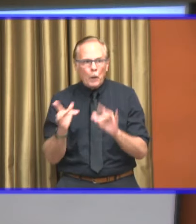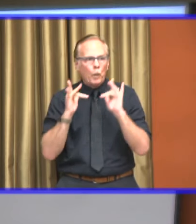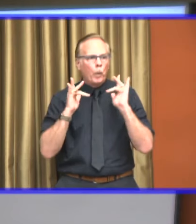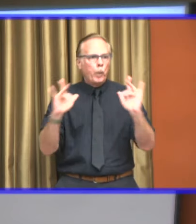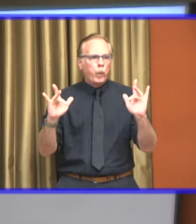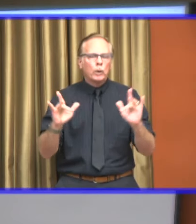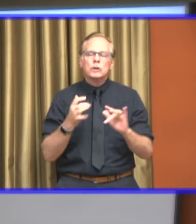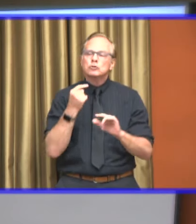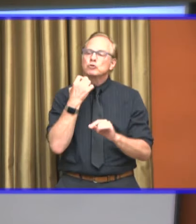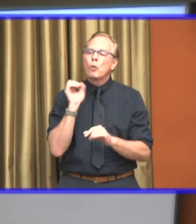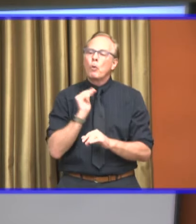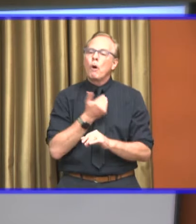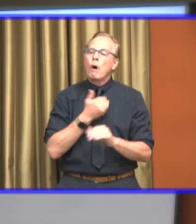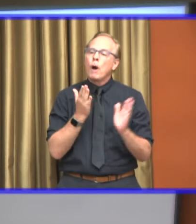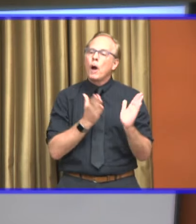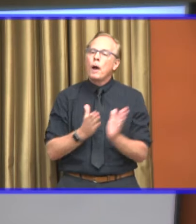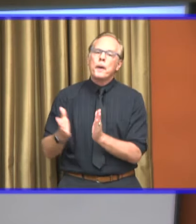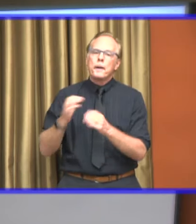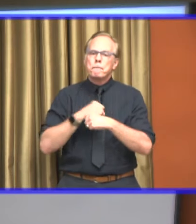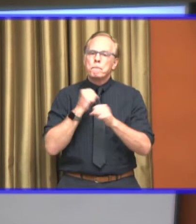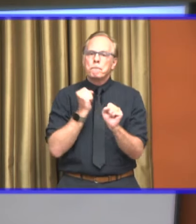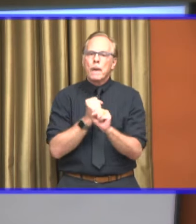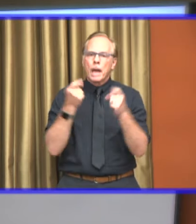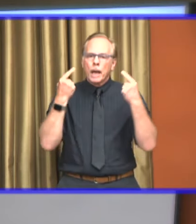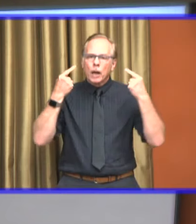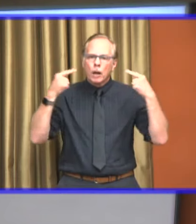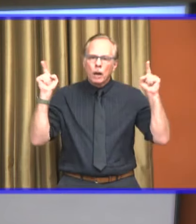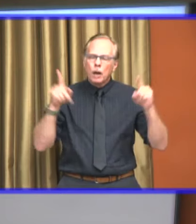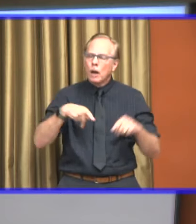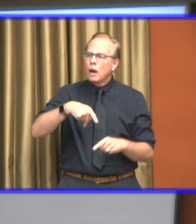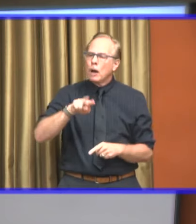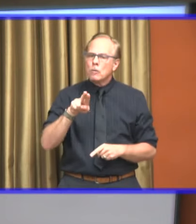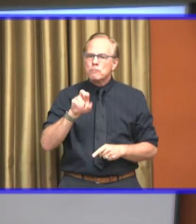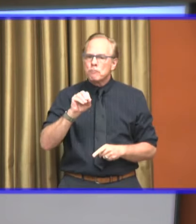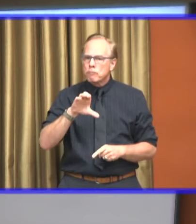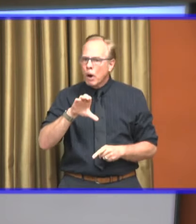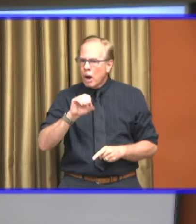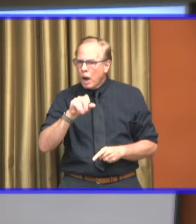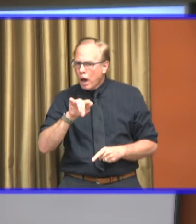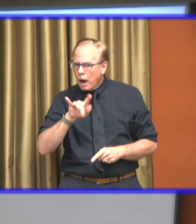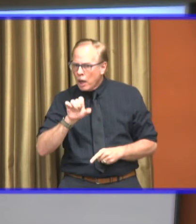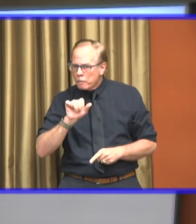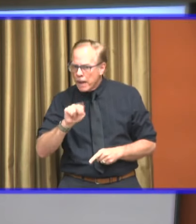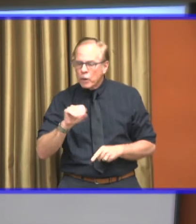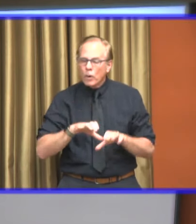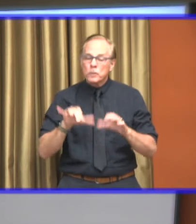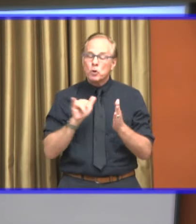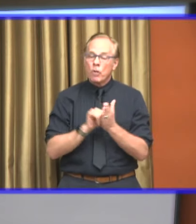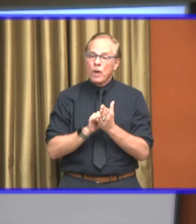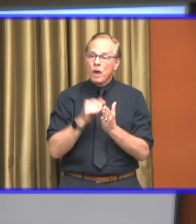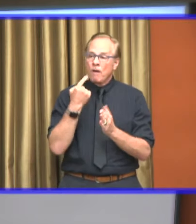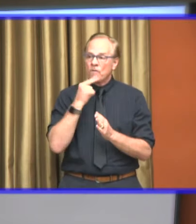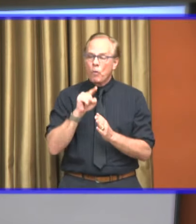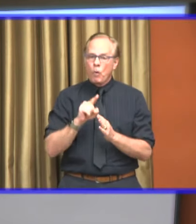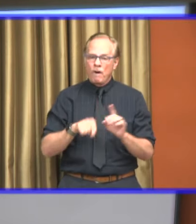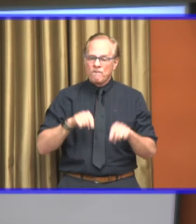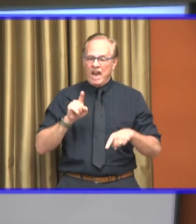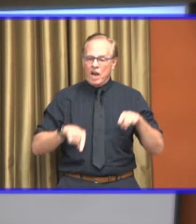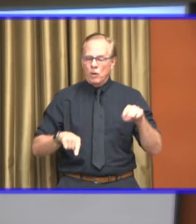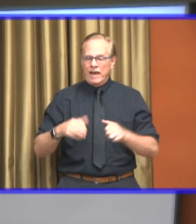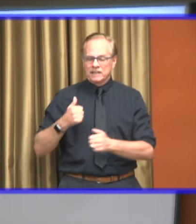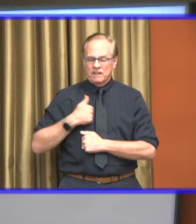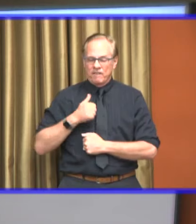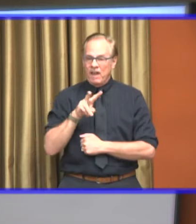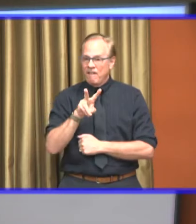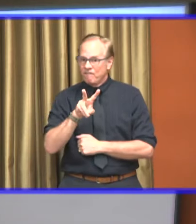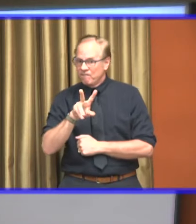our intention is to create a proclamation, and we will be presenting it to various veterans